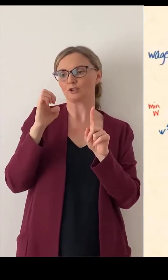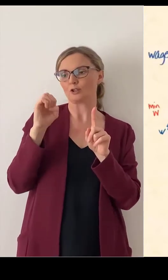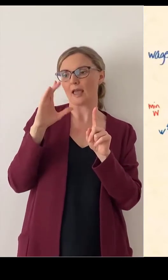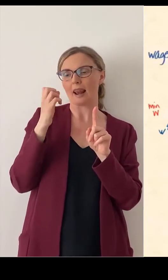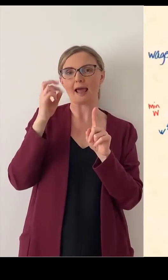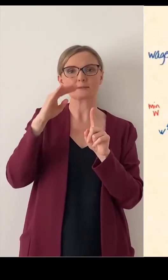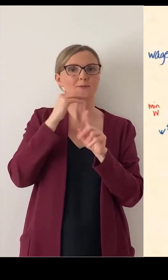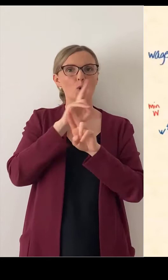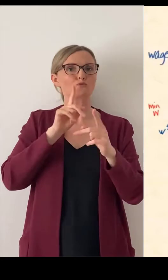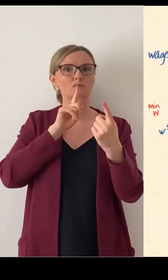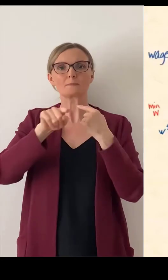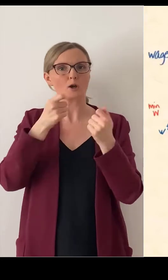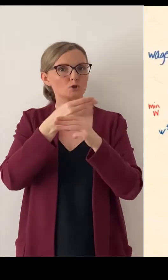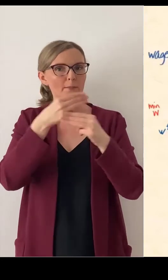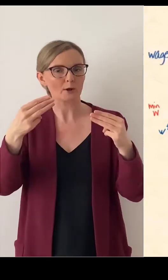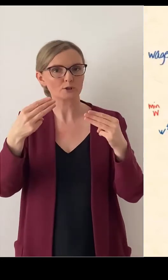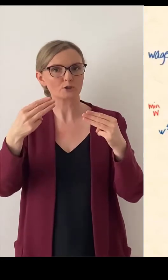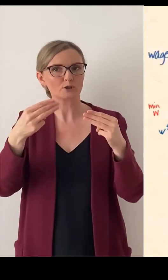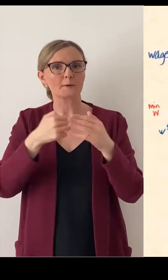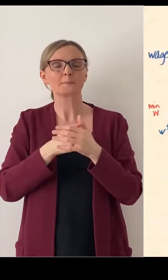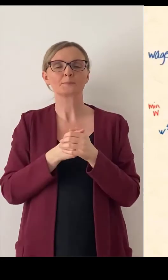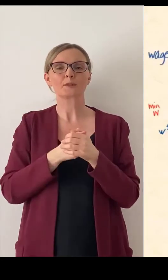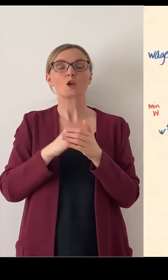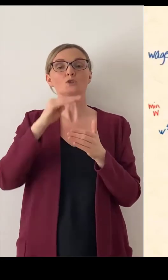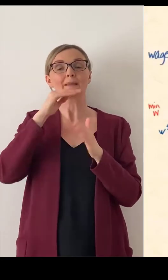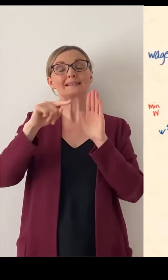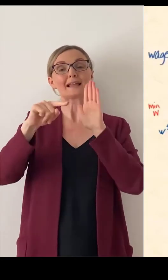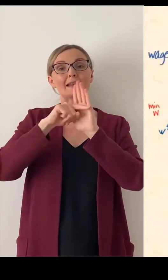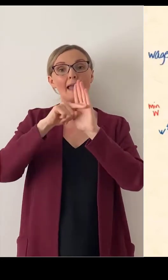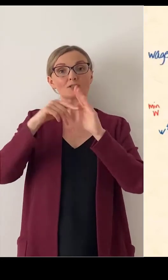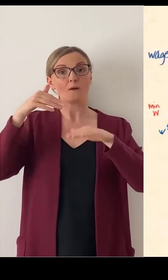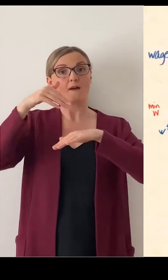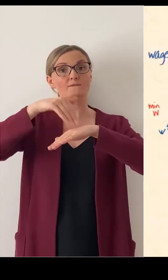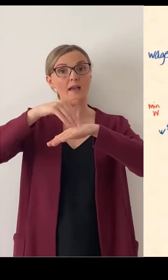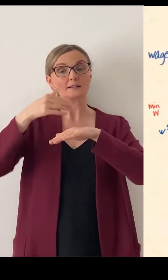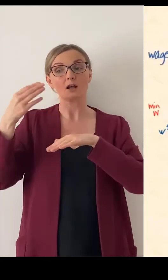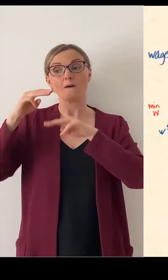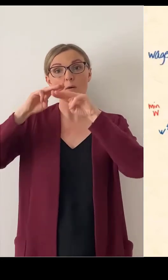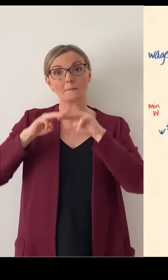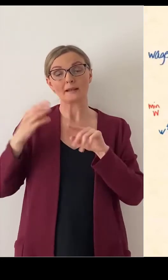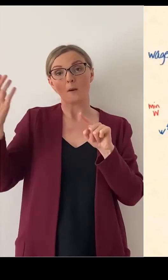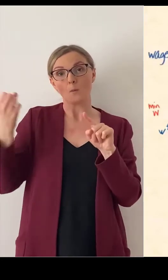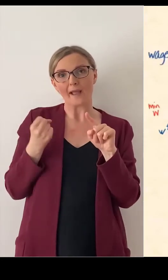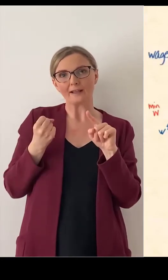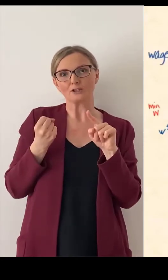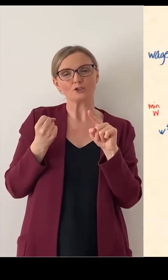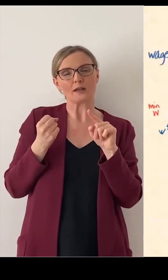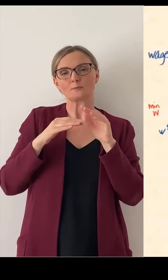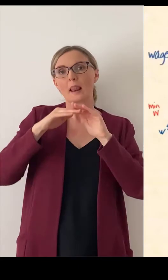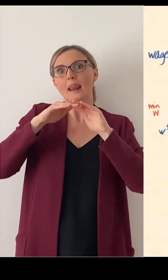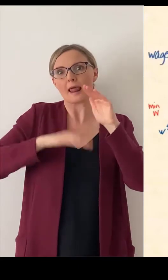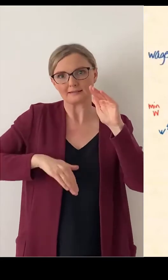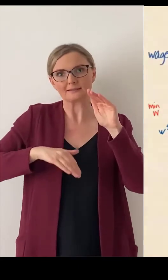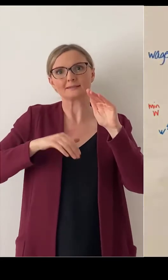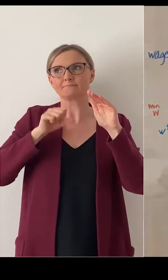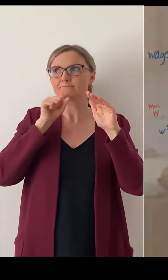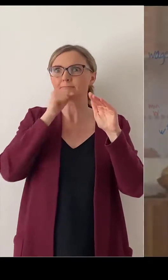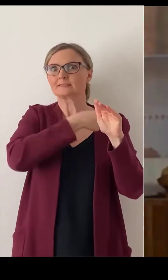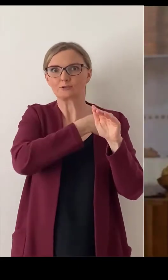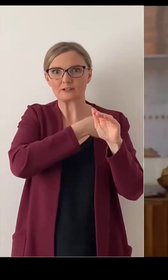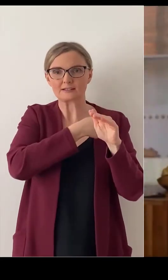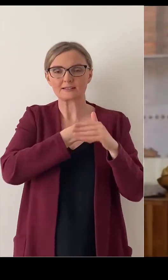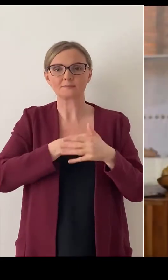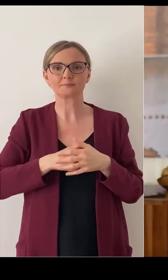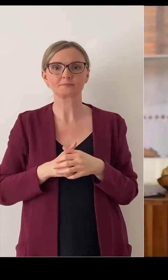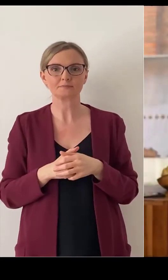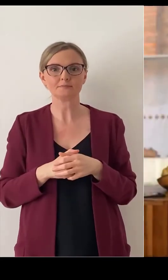effect of the minimum wage, the adverse effects of minimum wage are going to be less significant. This is the